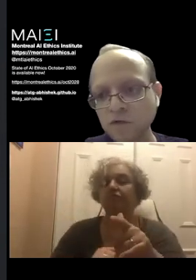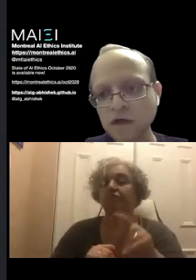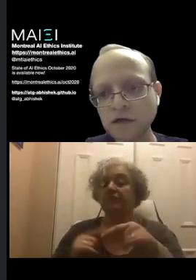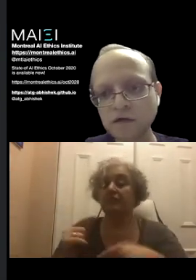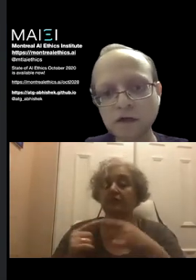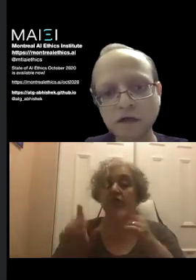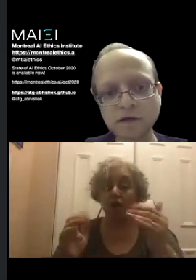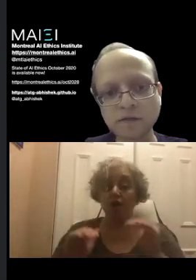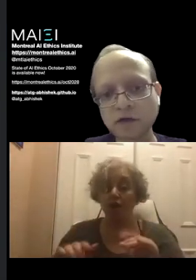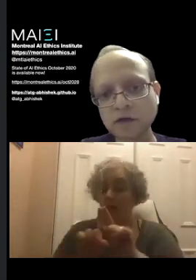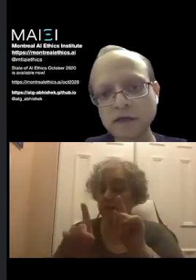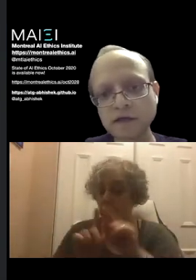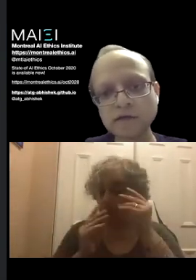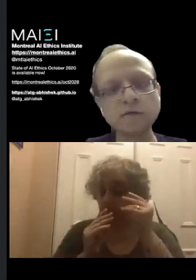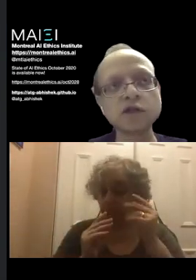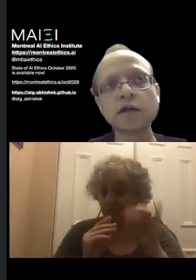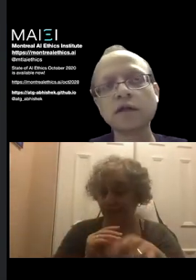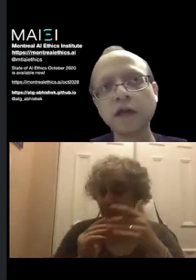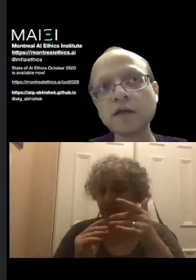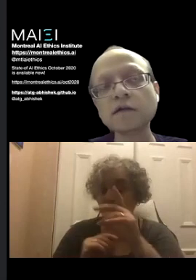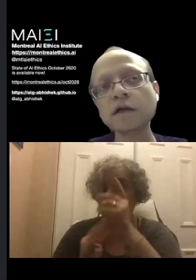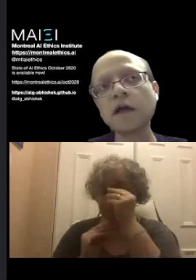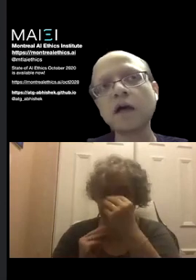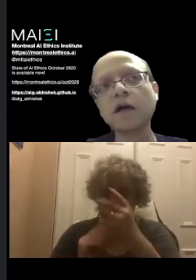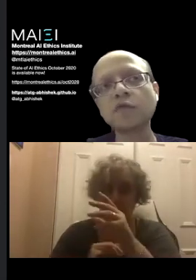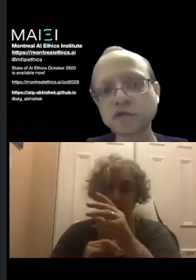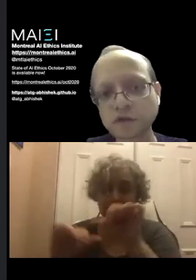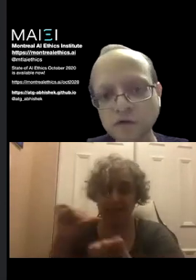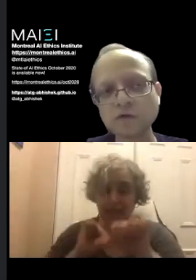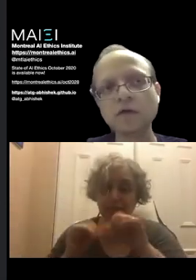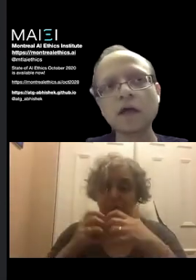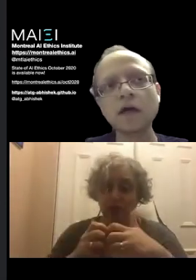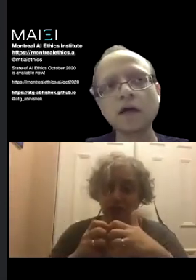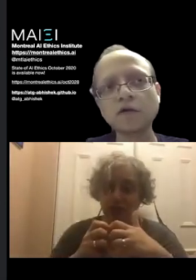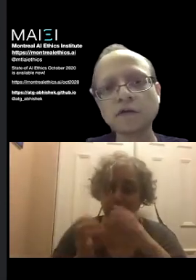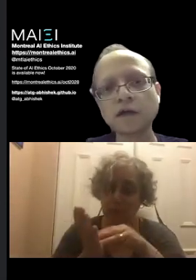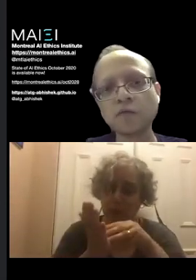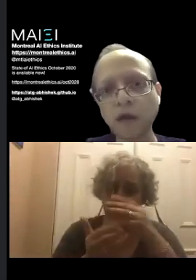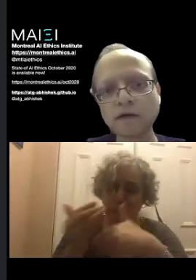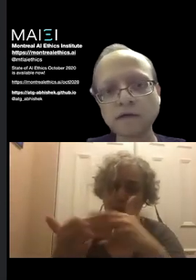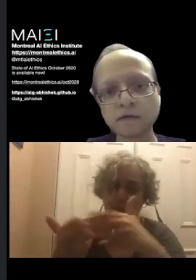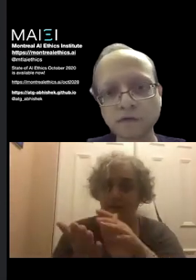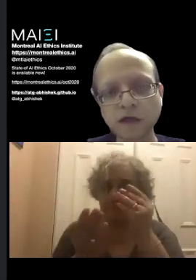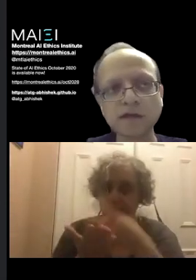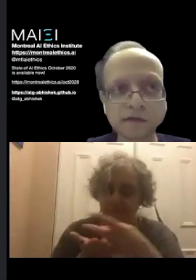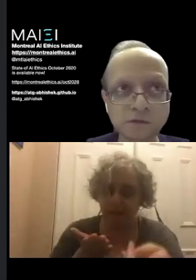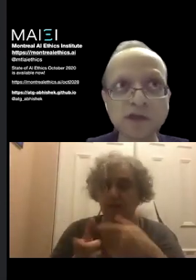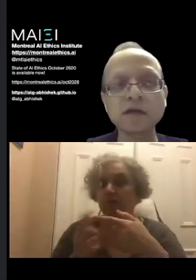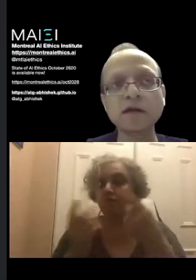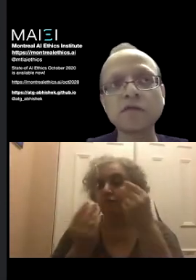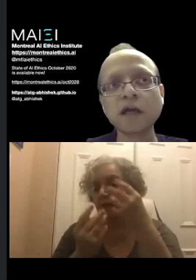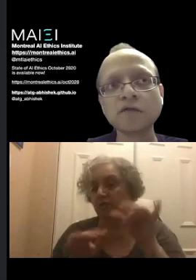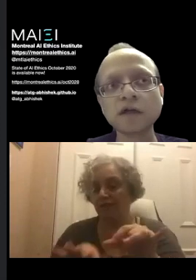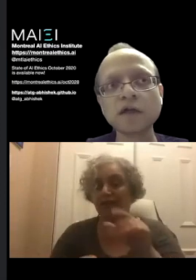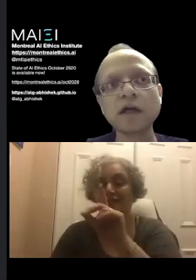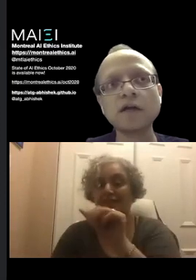also working on something called data science and machine learning failures, which also looks at where systems fail. And this is